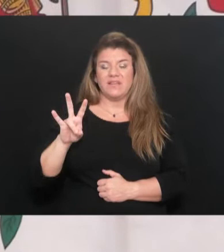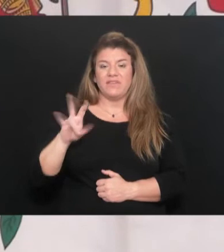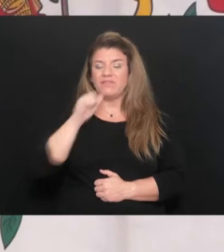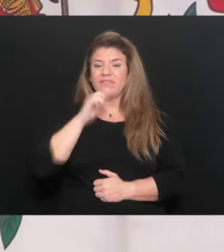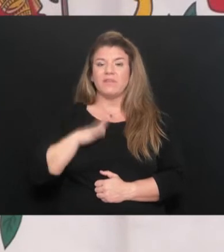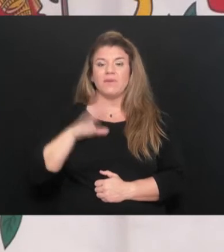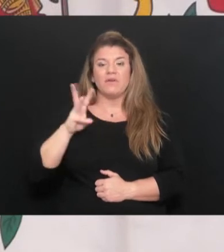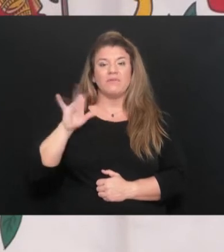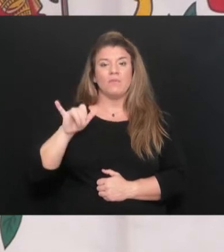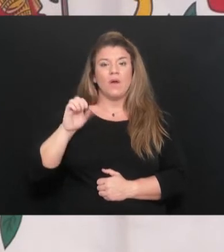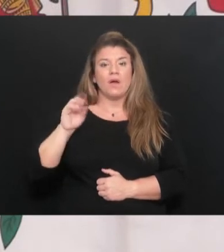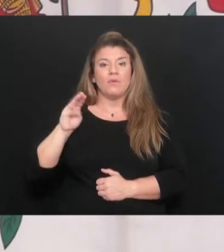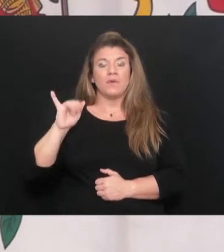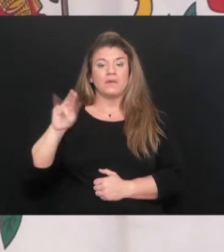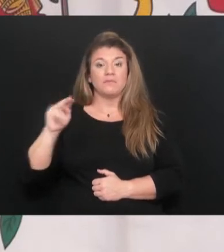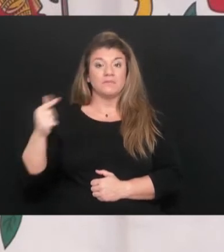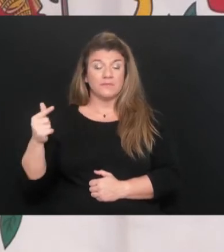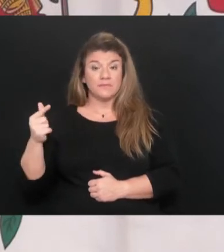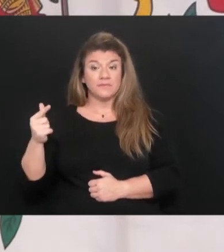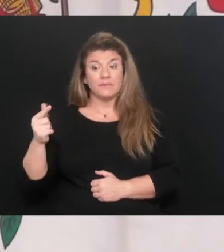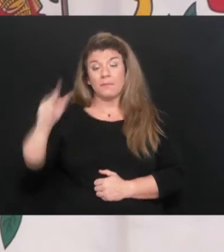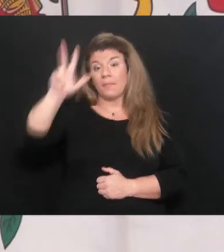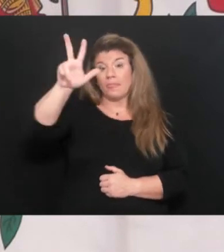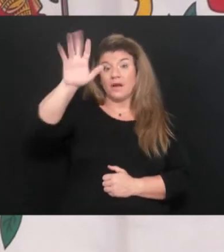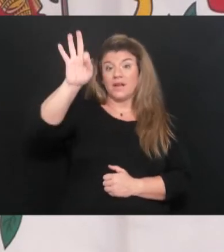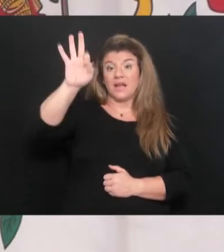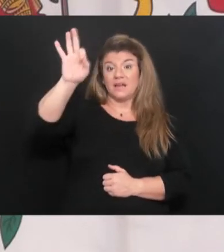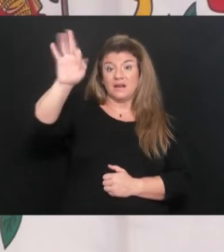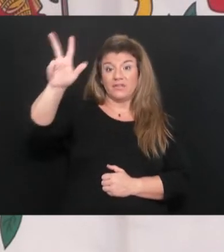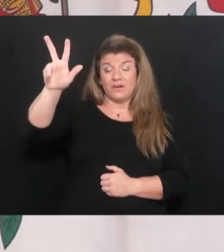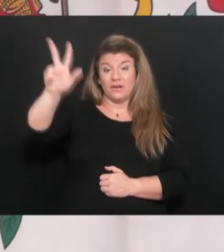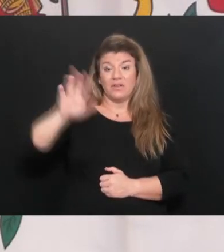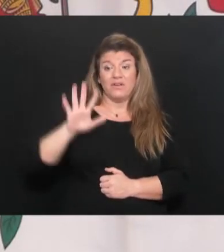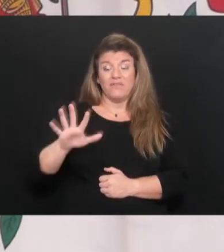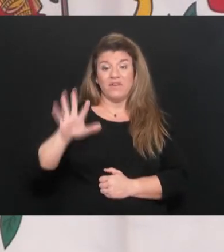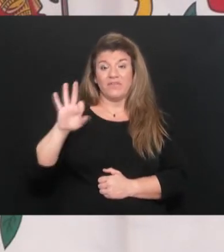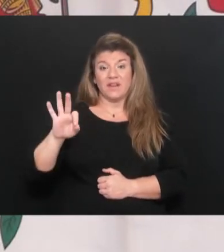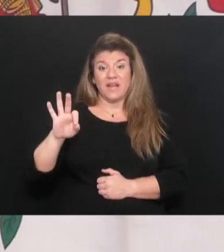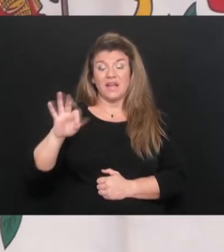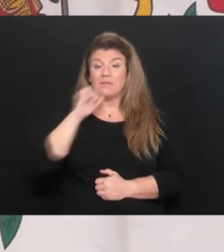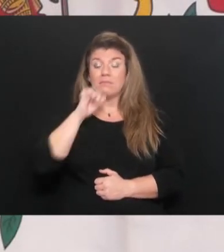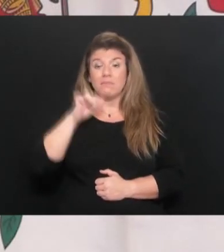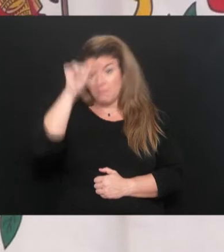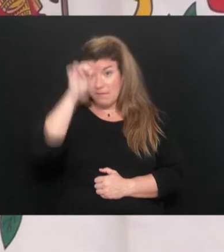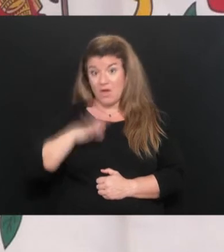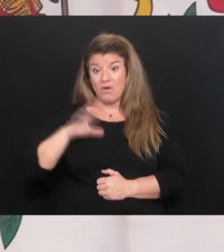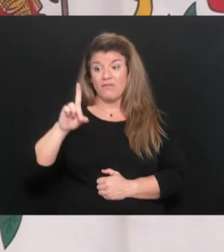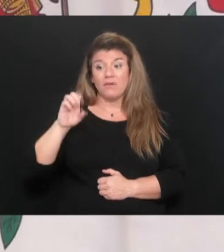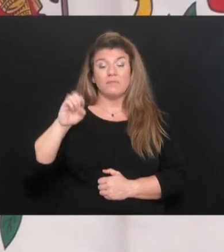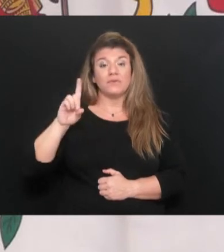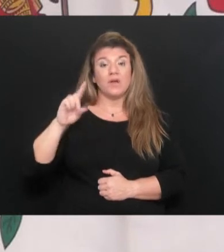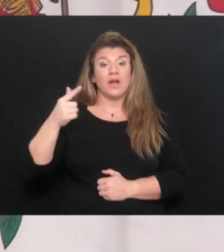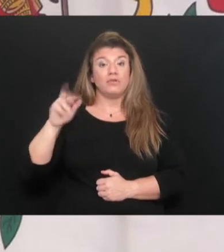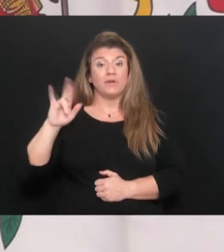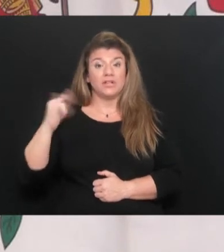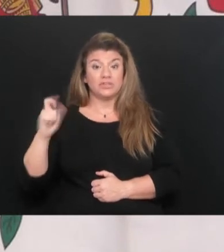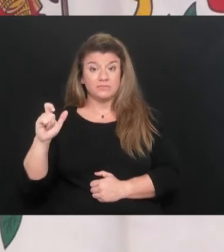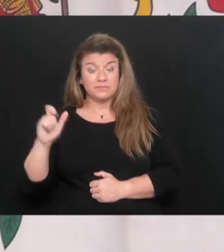female from Wyoming County. The 3,993rd death, a 59-year-old male from Doddridge County.